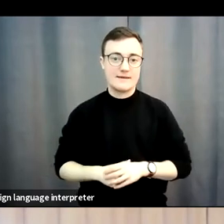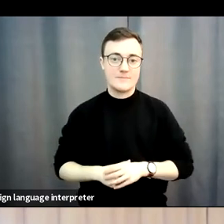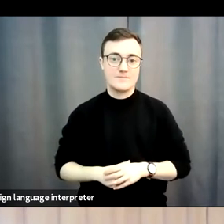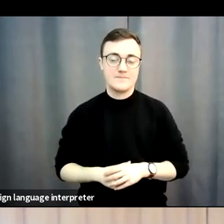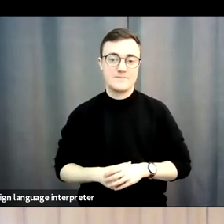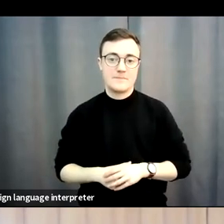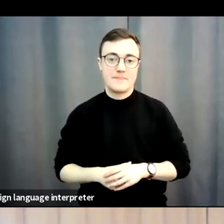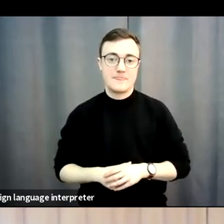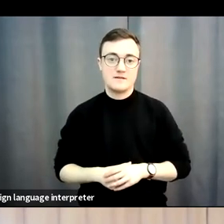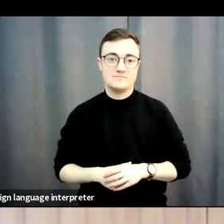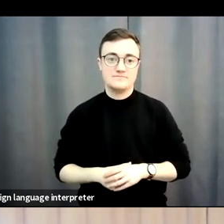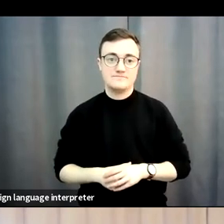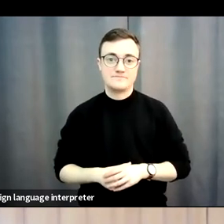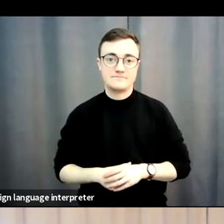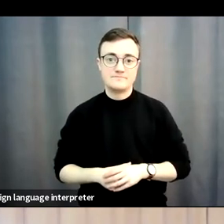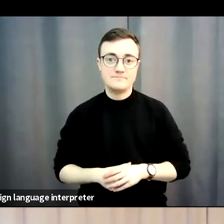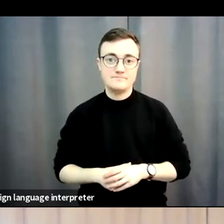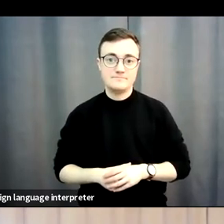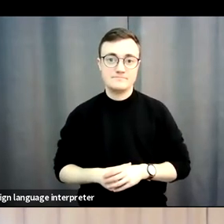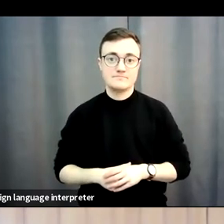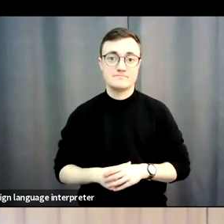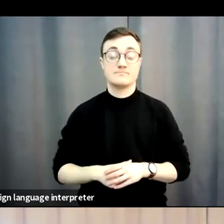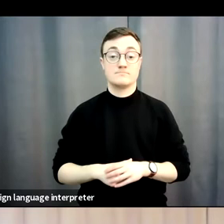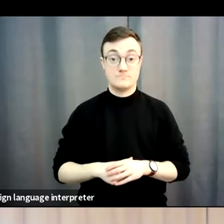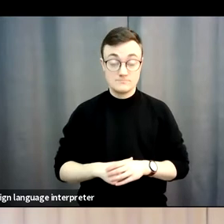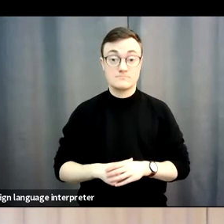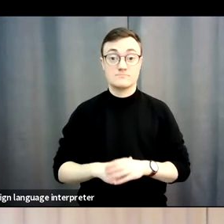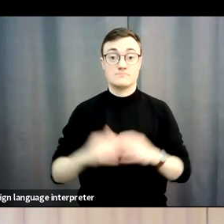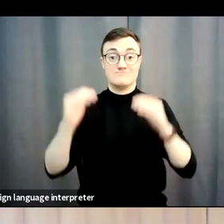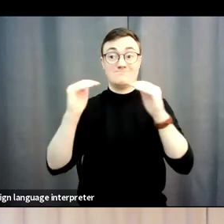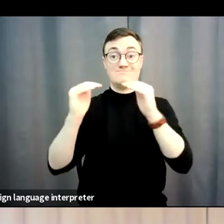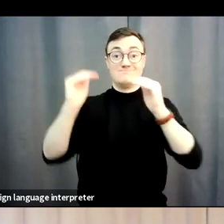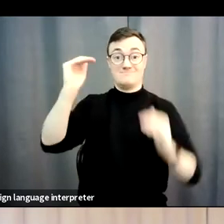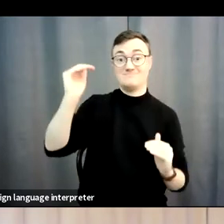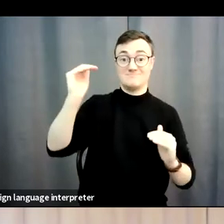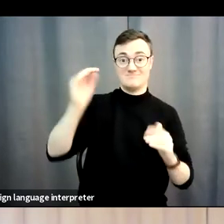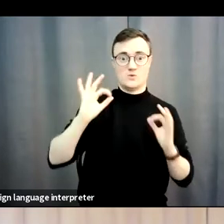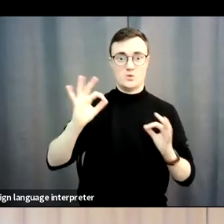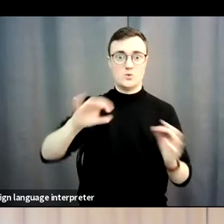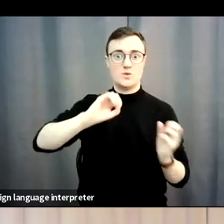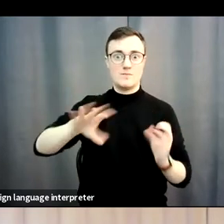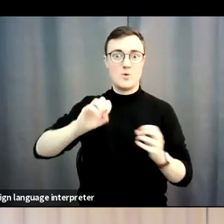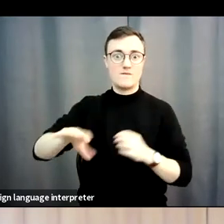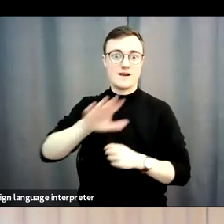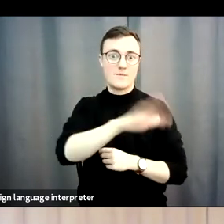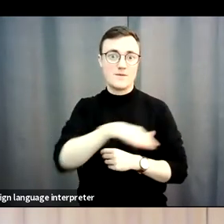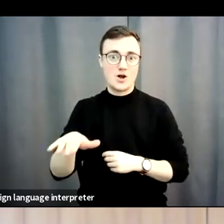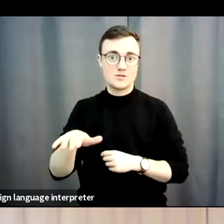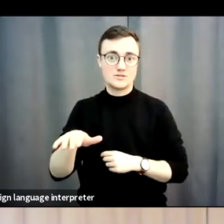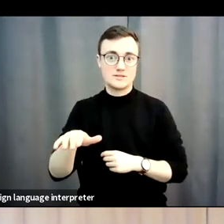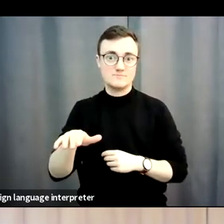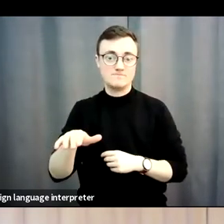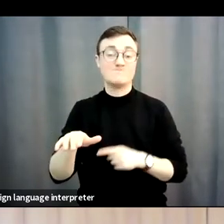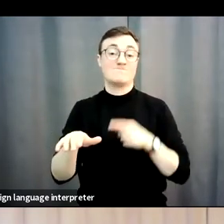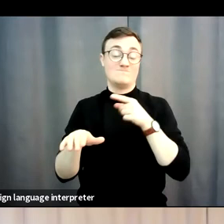this inequality affects them and the need for long-term sustainable measures to change this has been